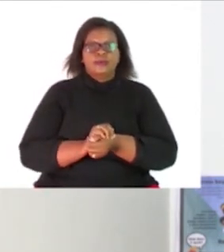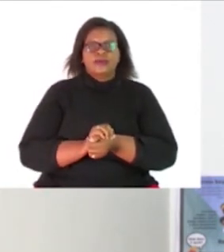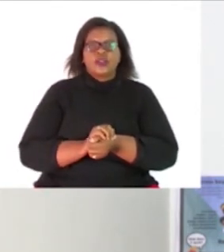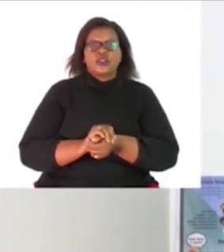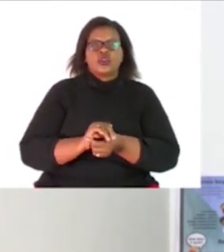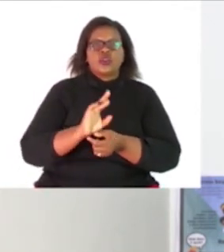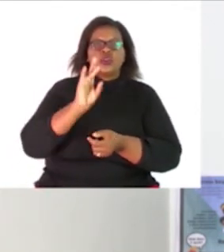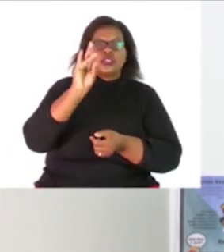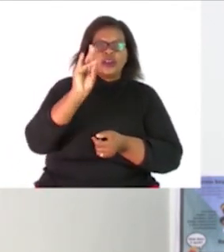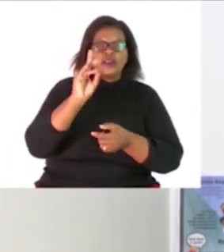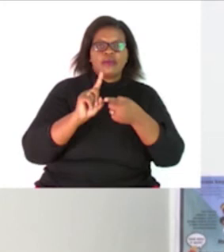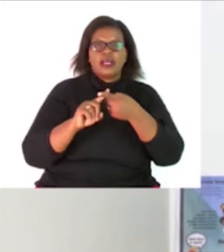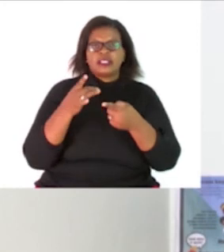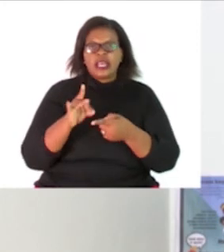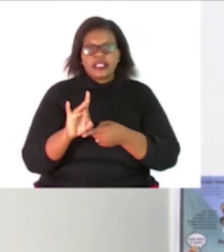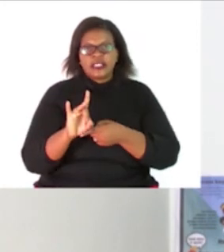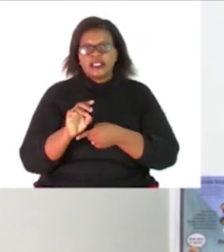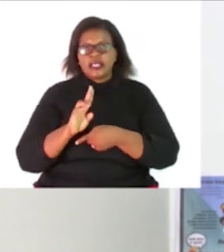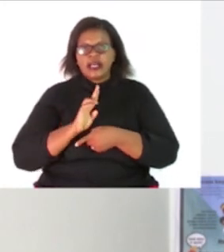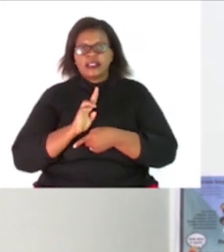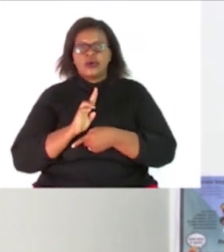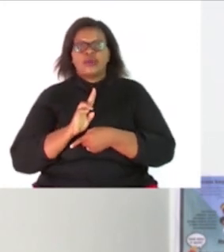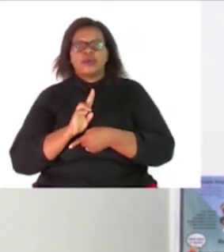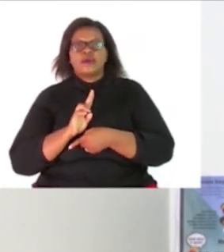2. 7 plus 8.